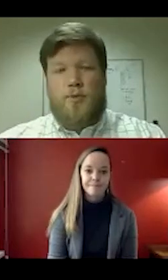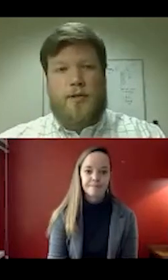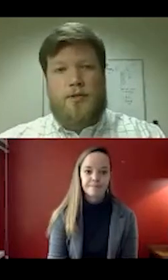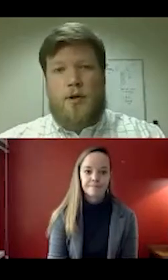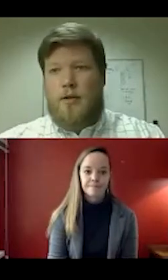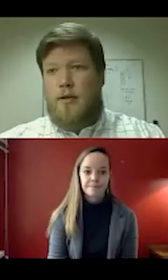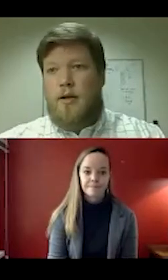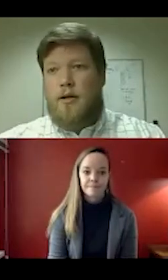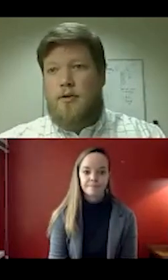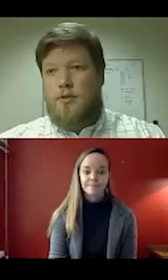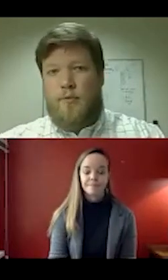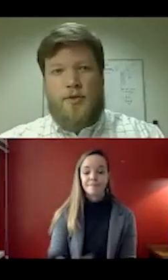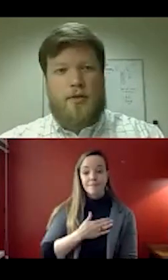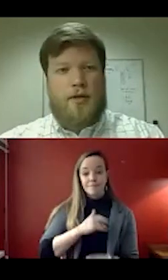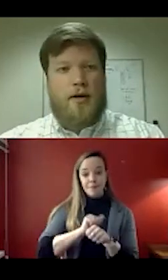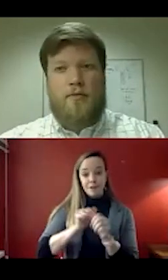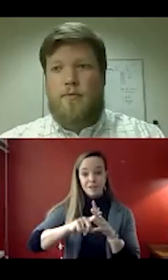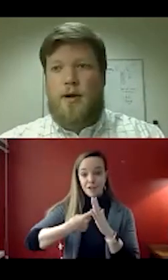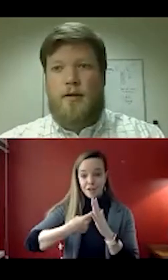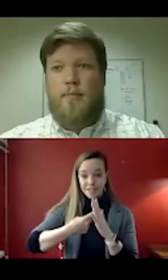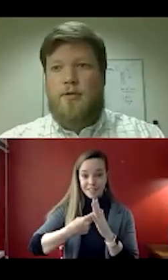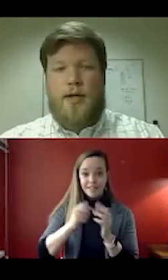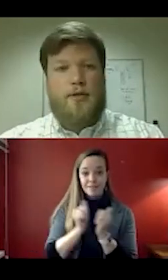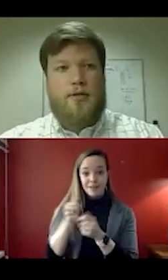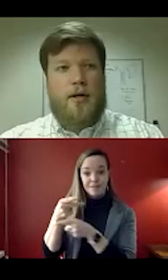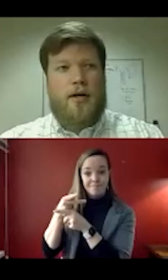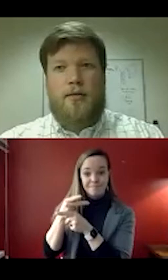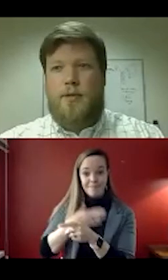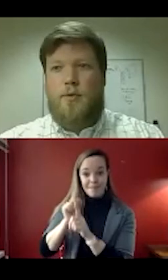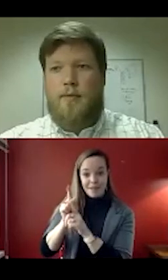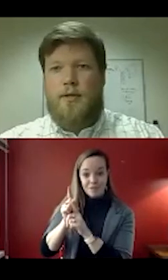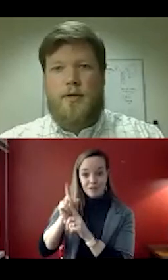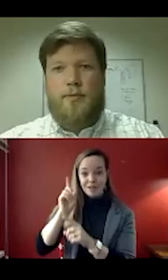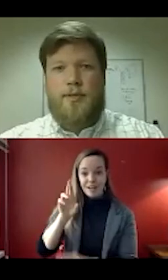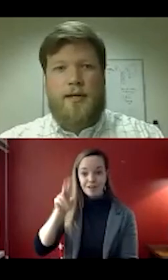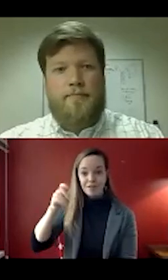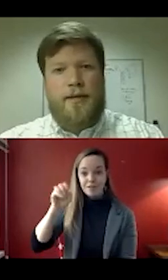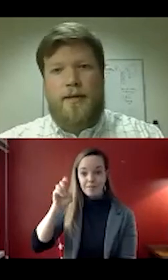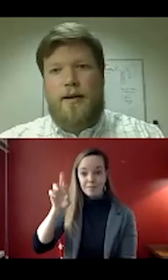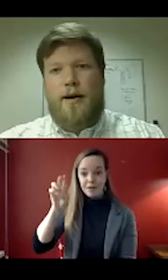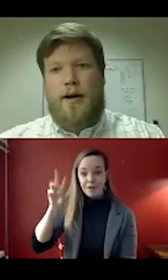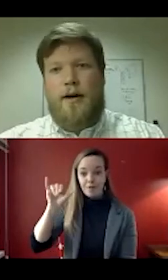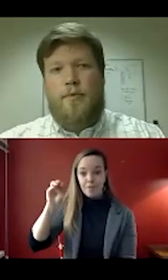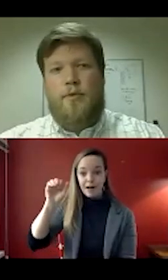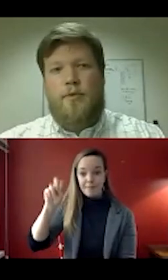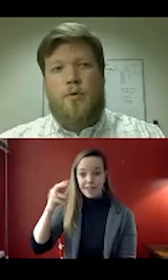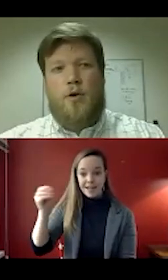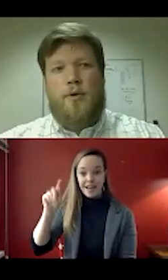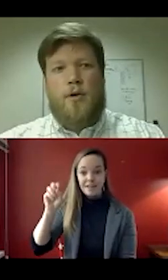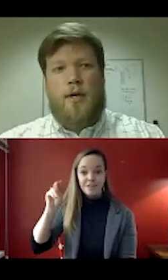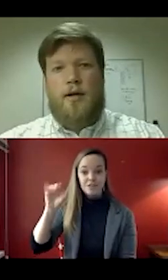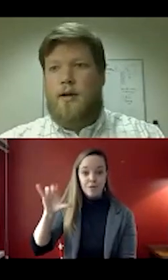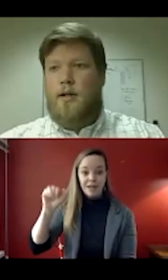So this work started under the supervision of my mentors, Dr. Peter Wingman and Tony Pisani, who were